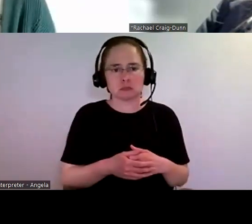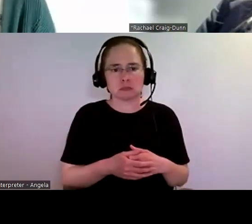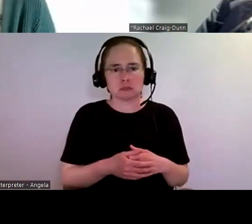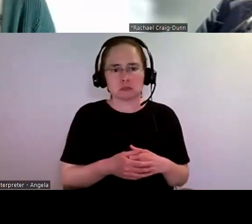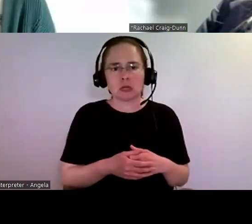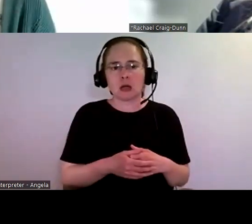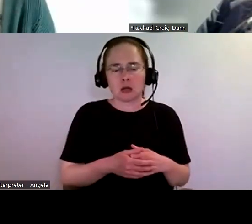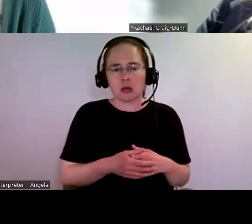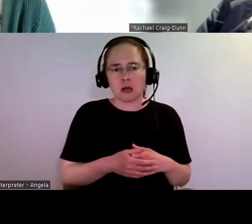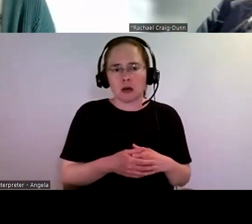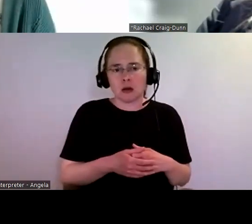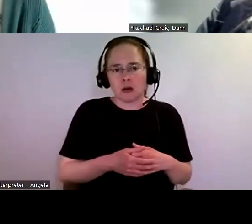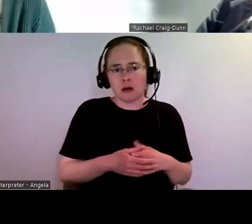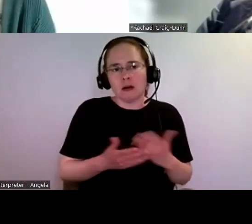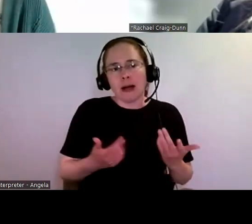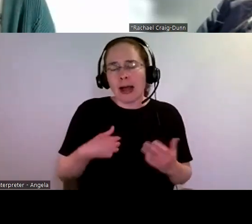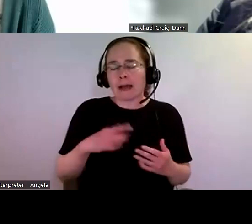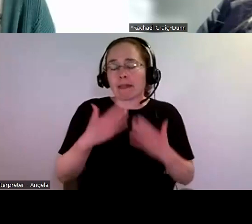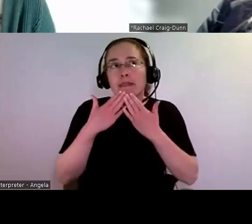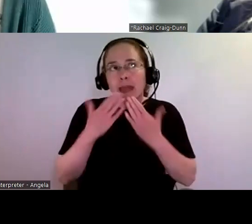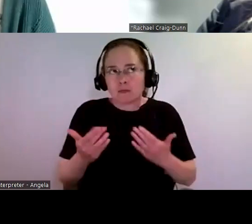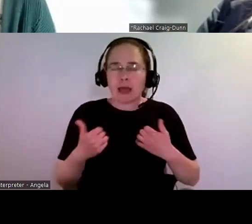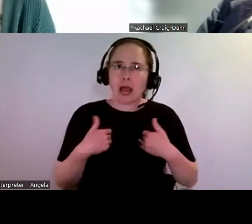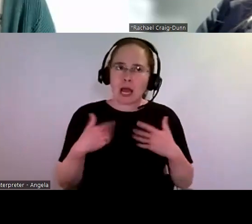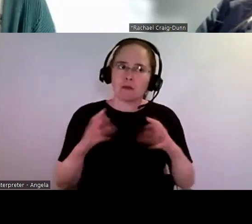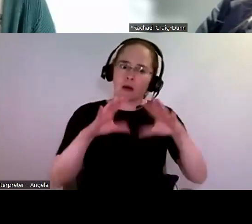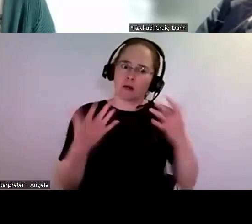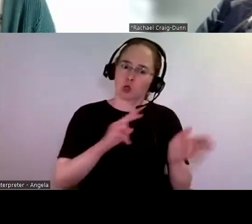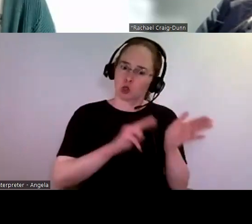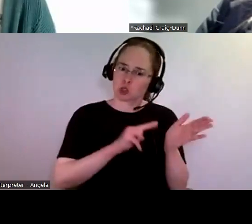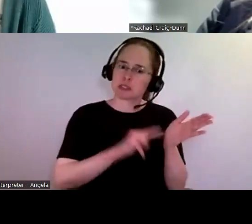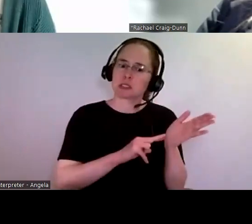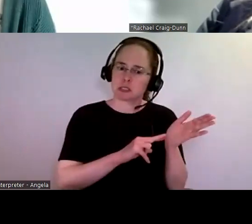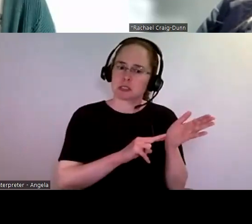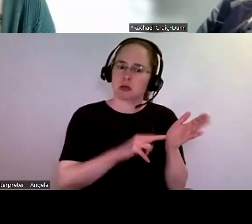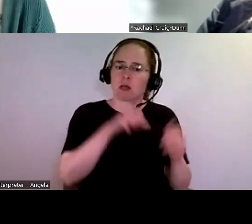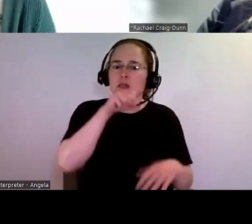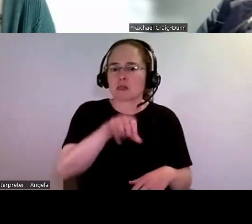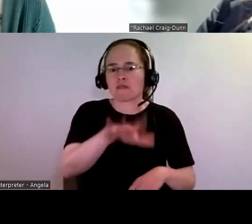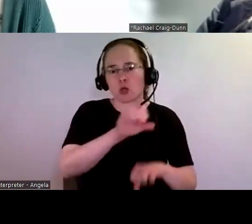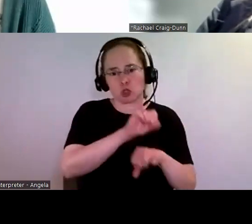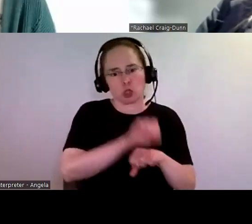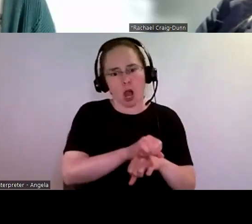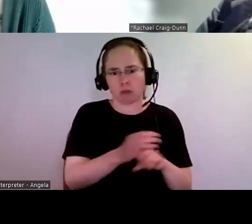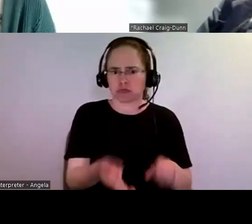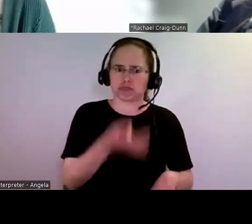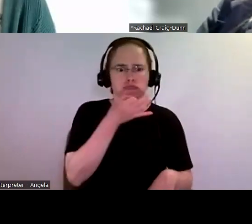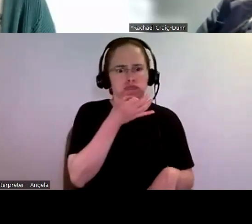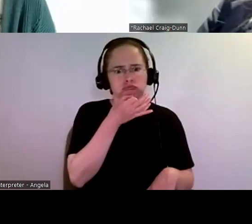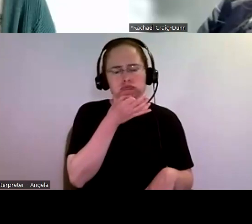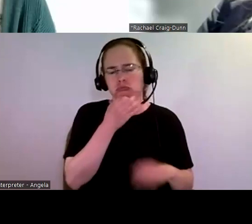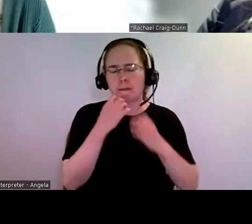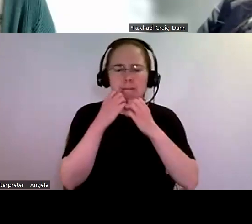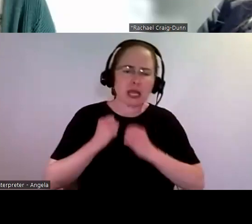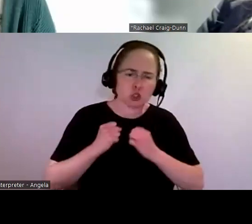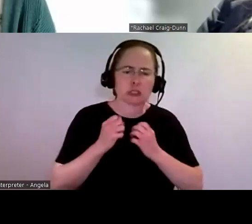I've really thankfully got a bunch of nurses who love their job, or are great at it, and are passionate